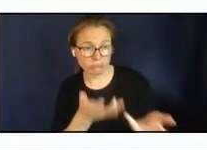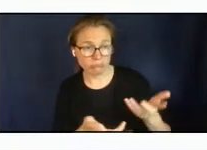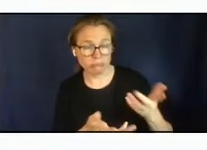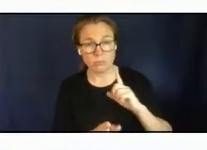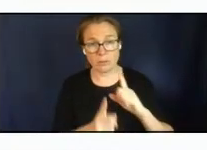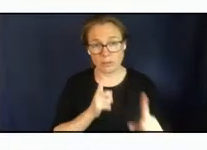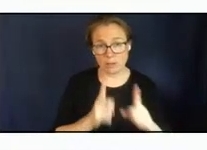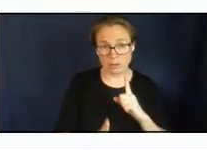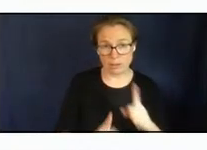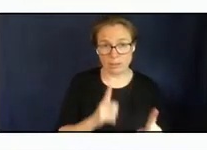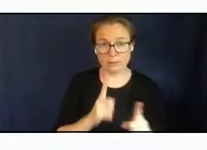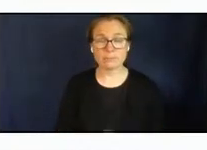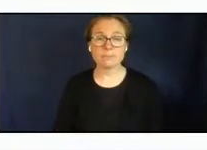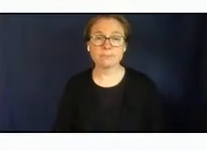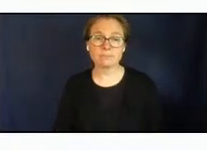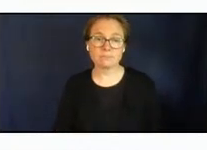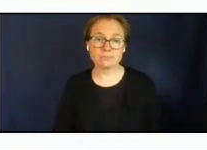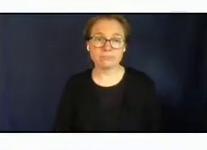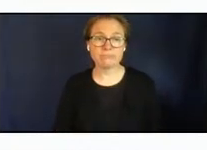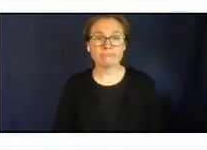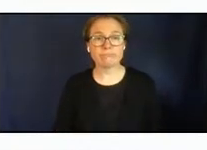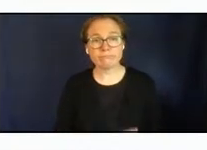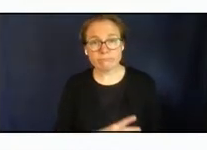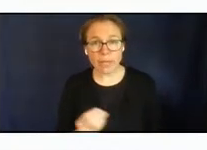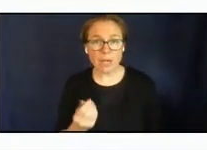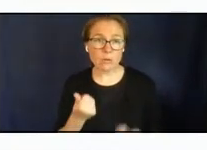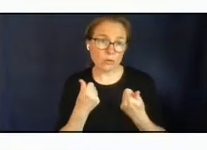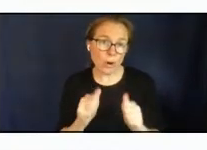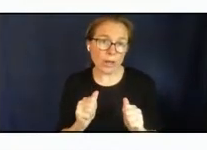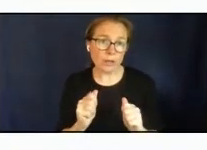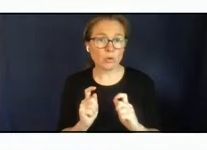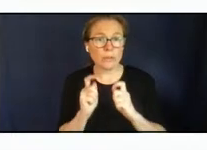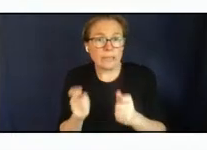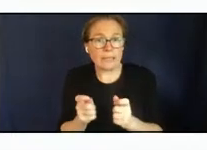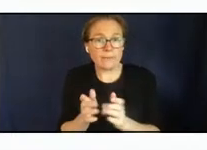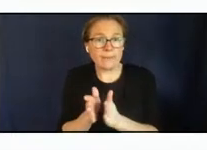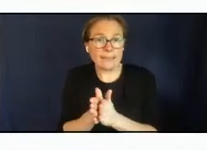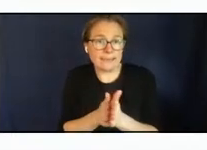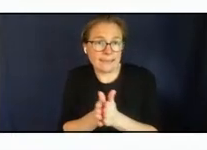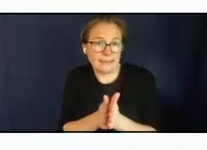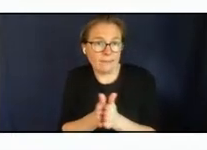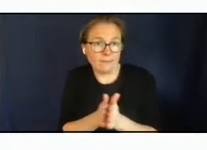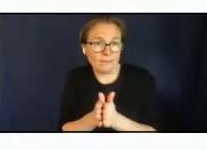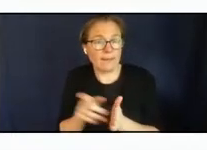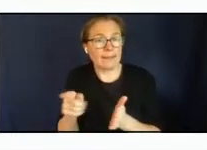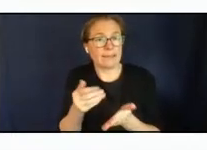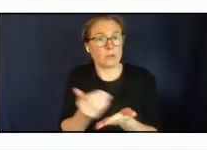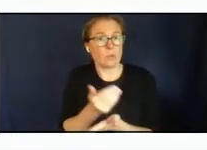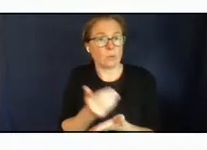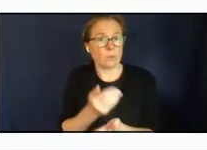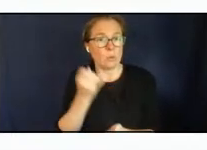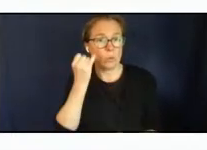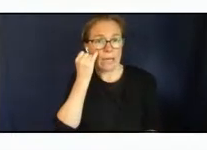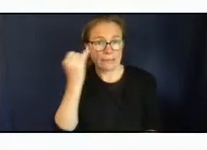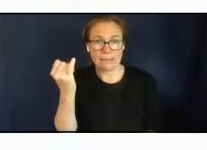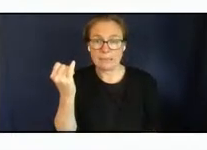work. And incentives is one of the newest players on the landscape.